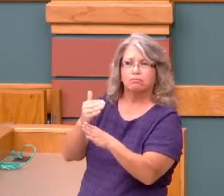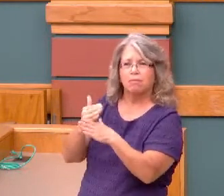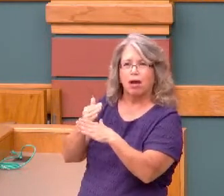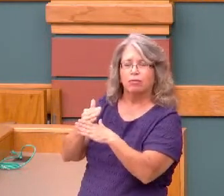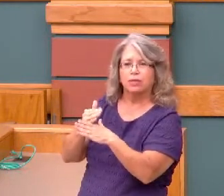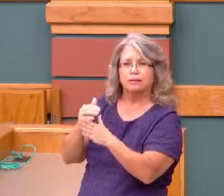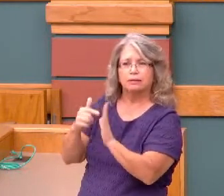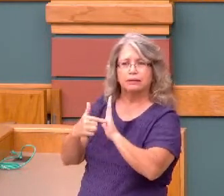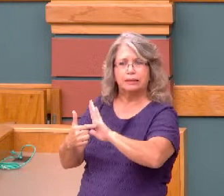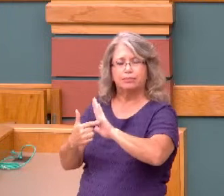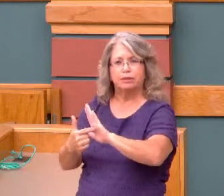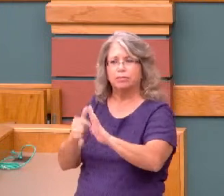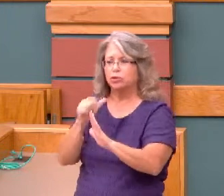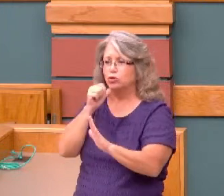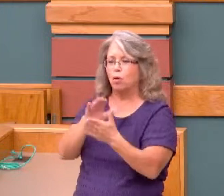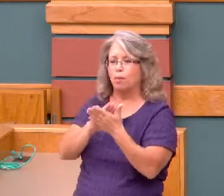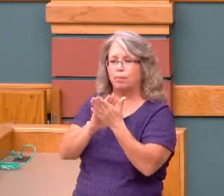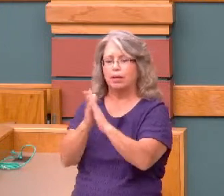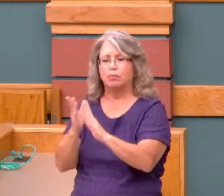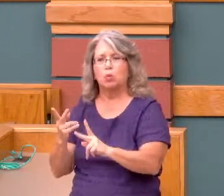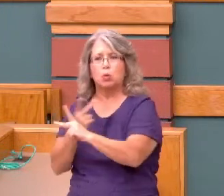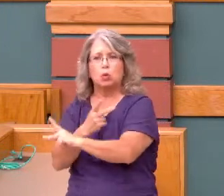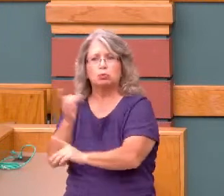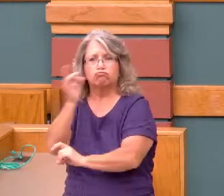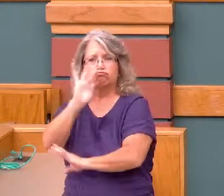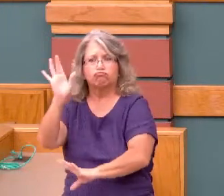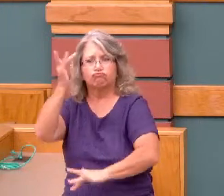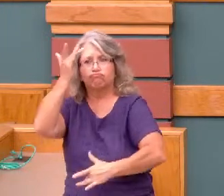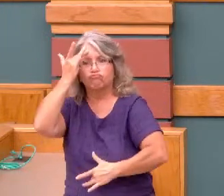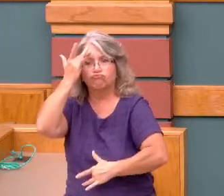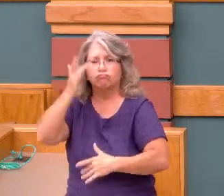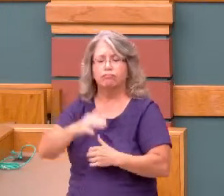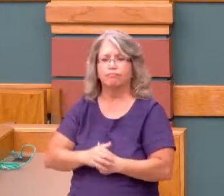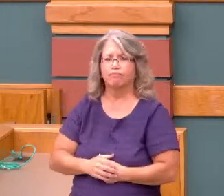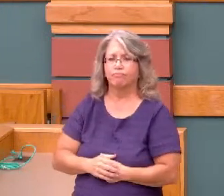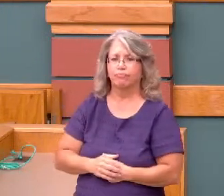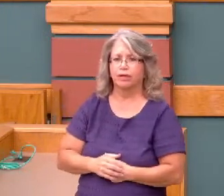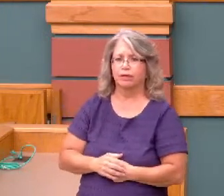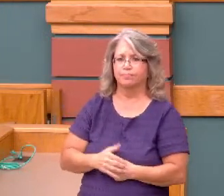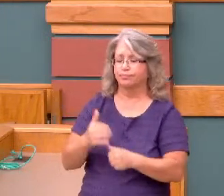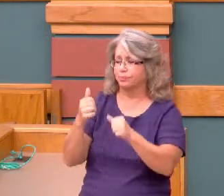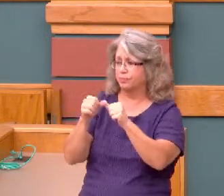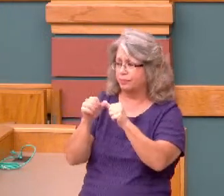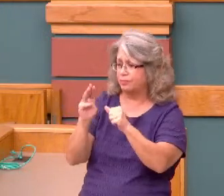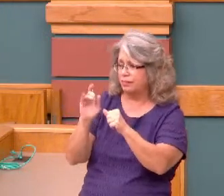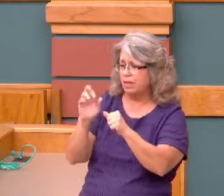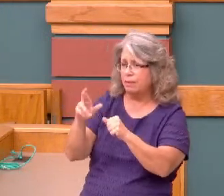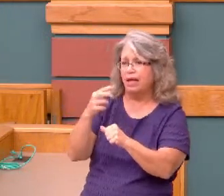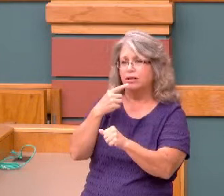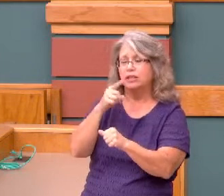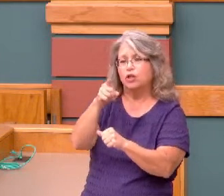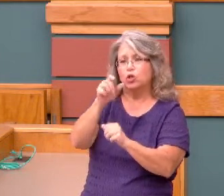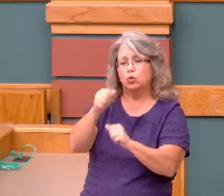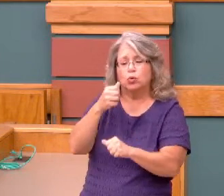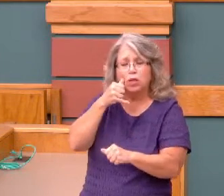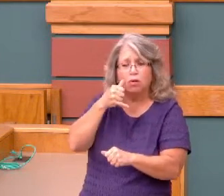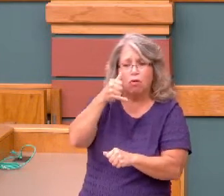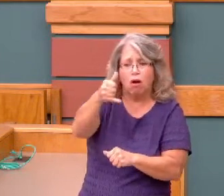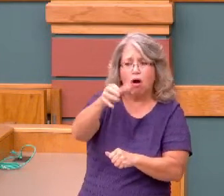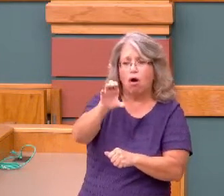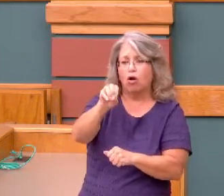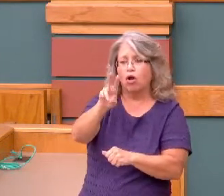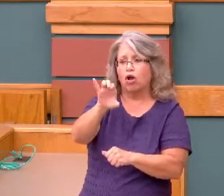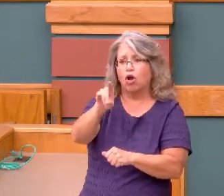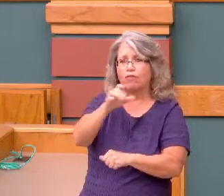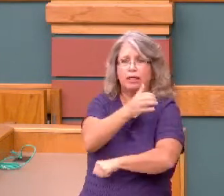if you don't have a doctor, remember that earlier the mayor talked about the fact that you can call that COVID clinic. You can make a